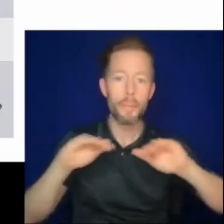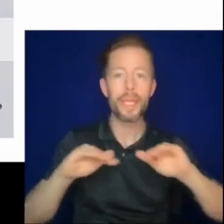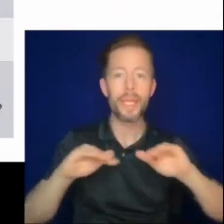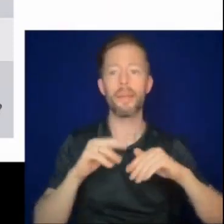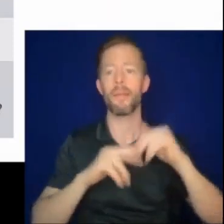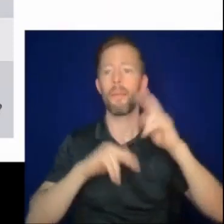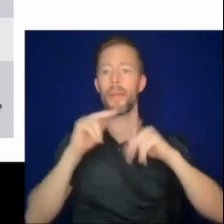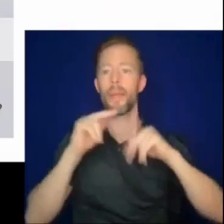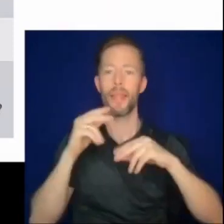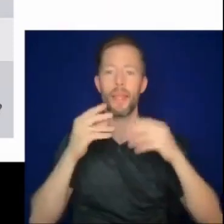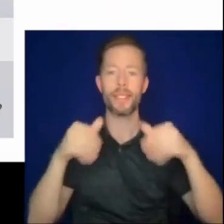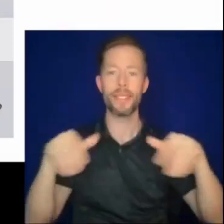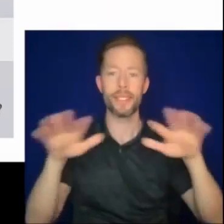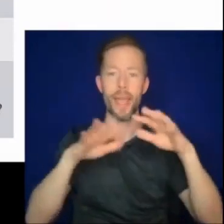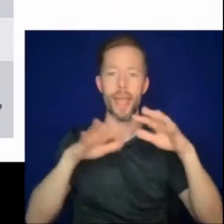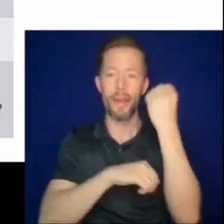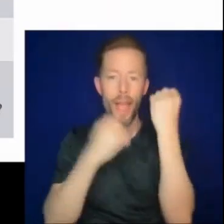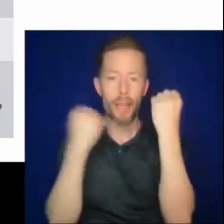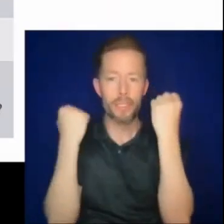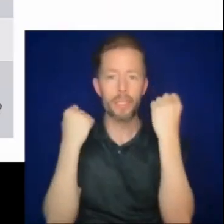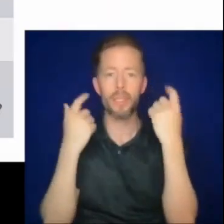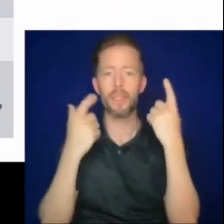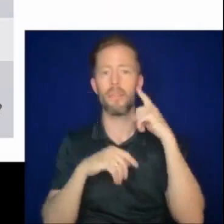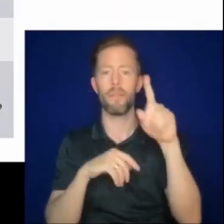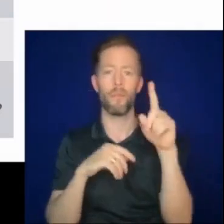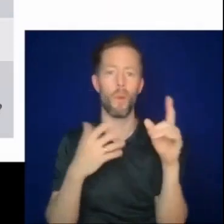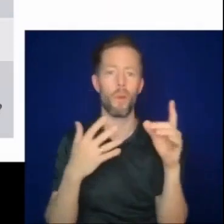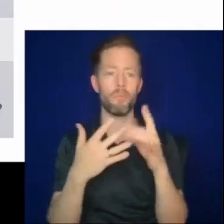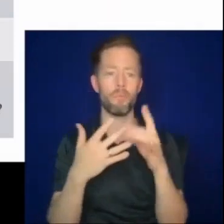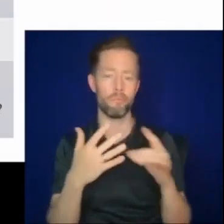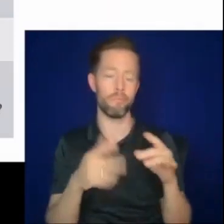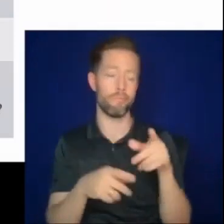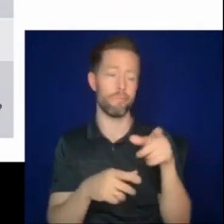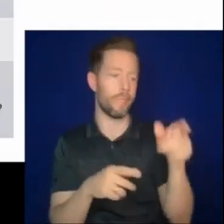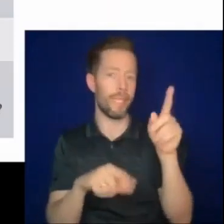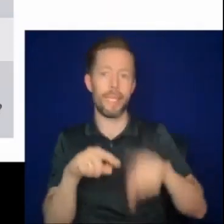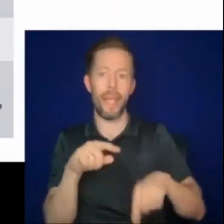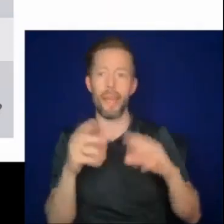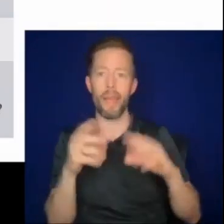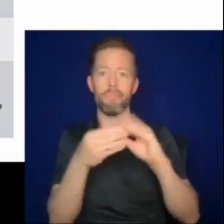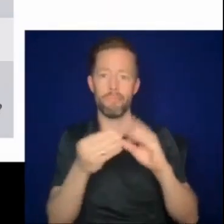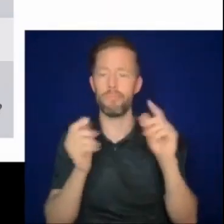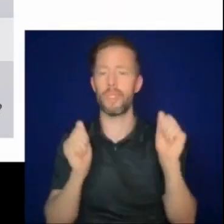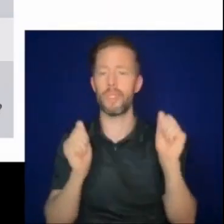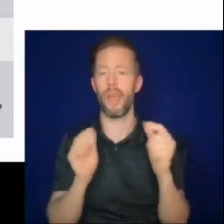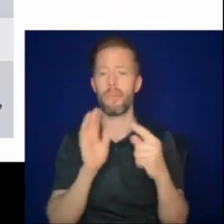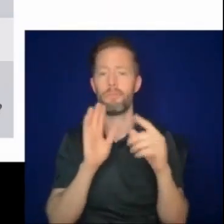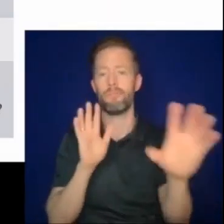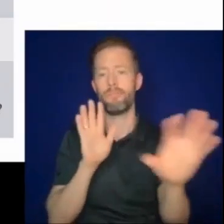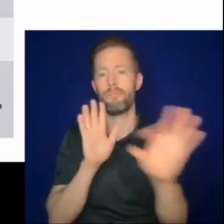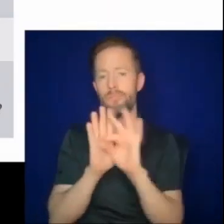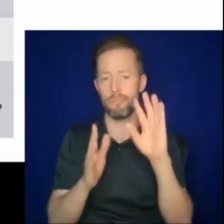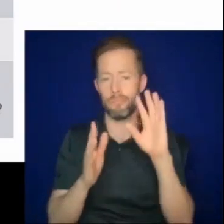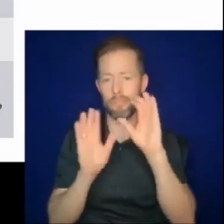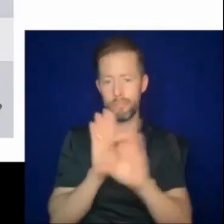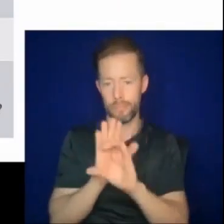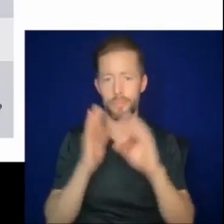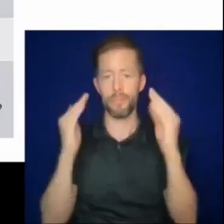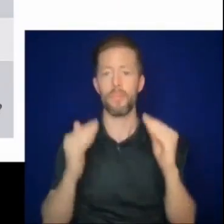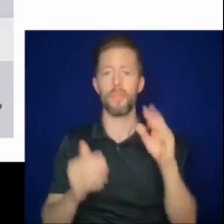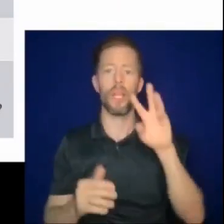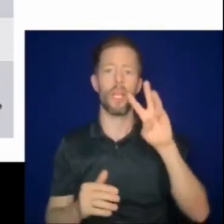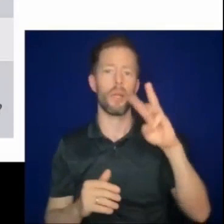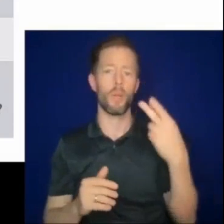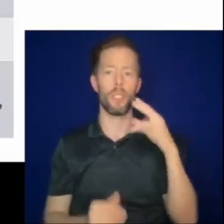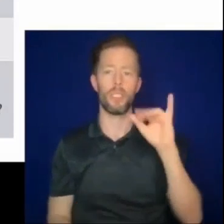of swimming or building a sandcastle or things like that for choices if they're not able to verbally do that on their own. And then the